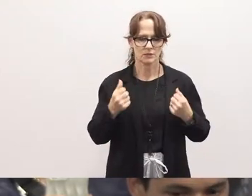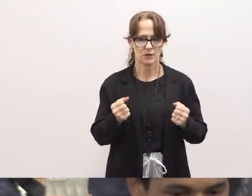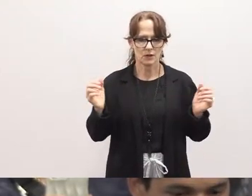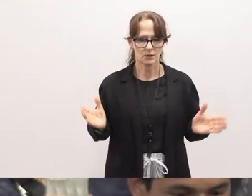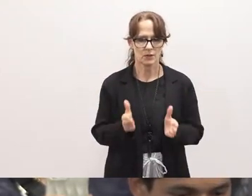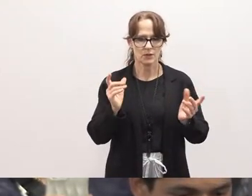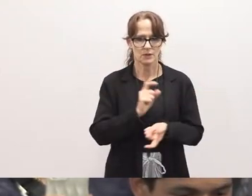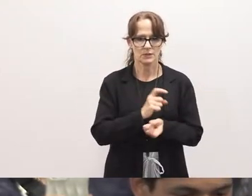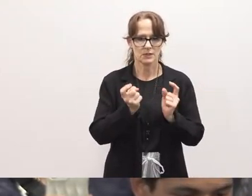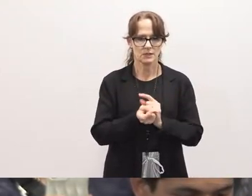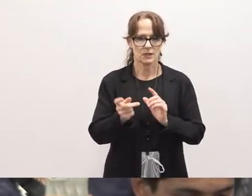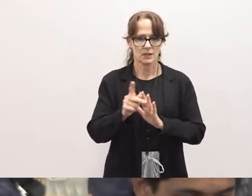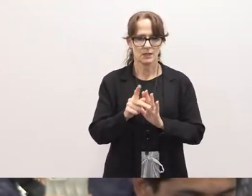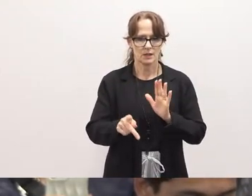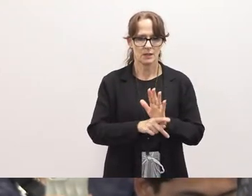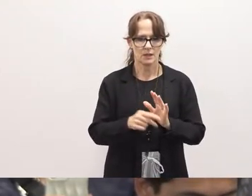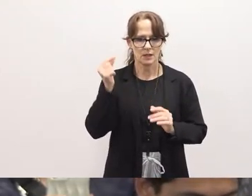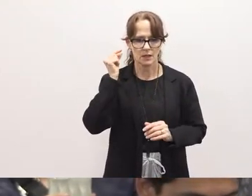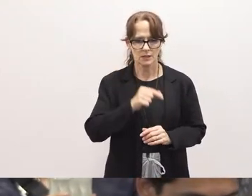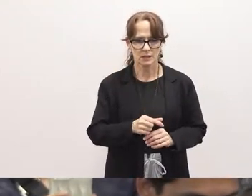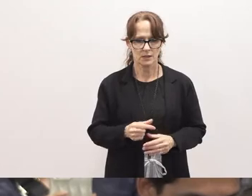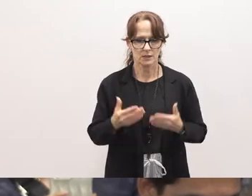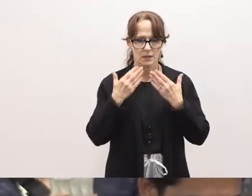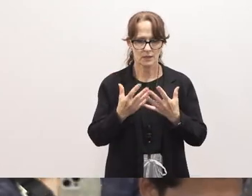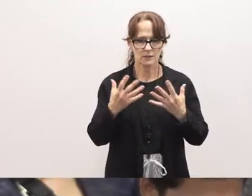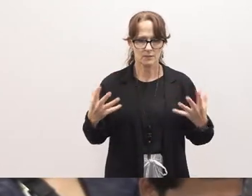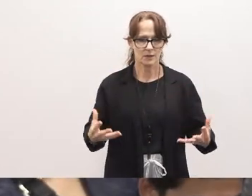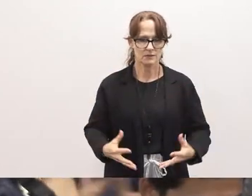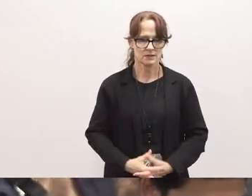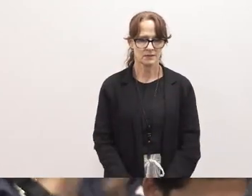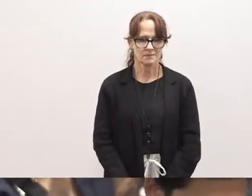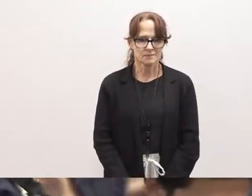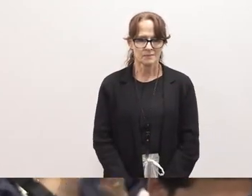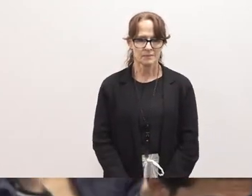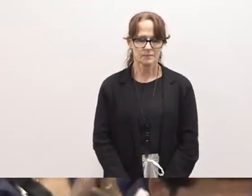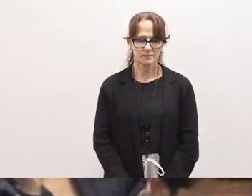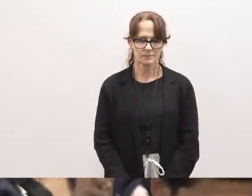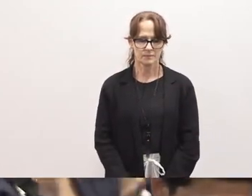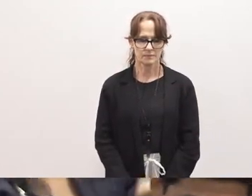you to change your policies on gender. Thank you so much.